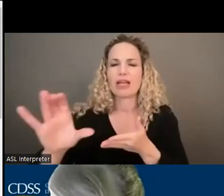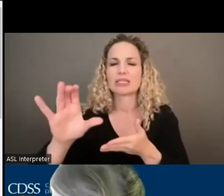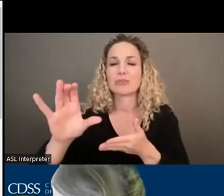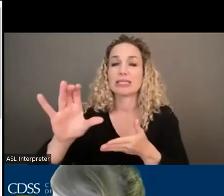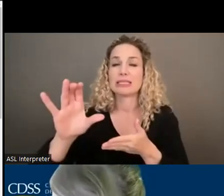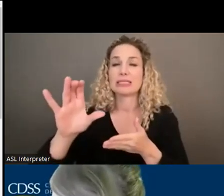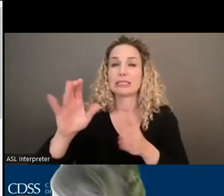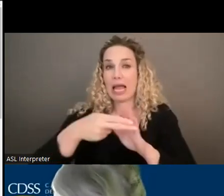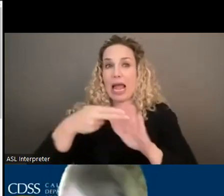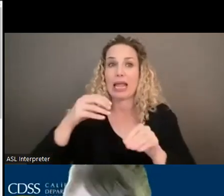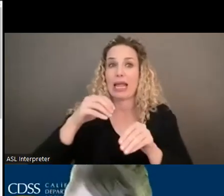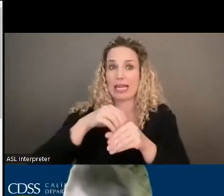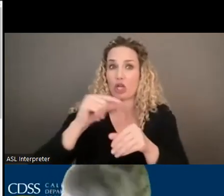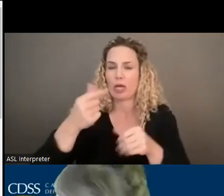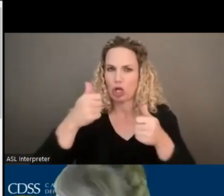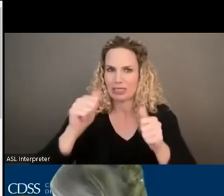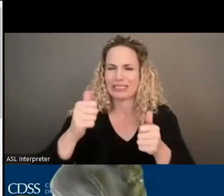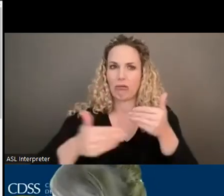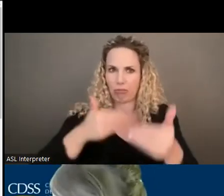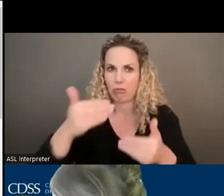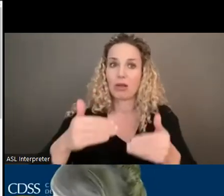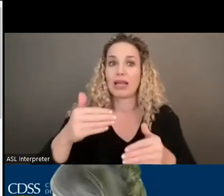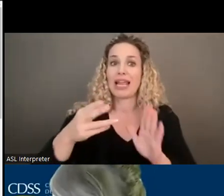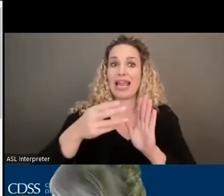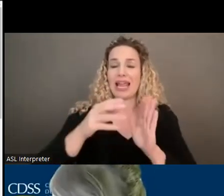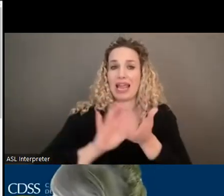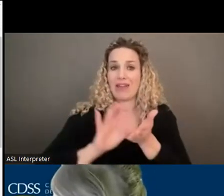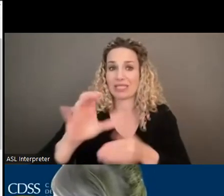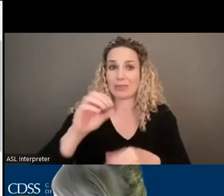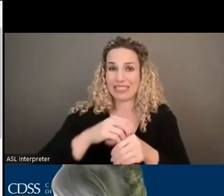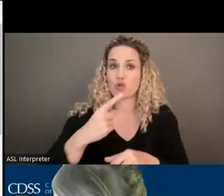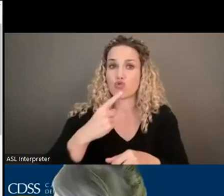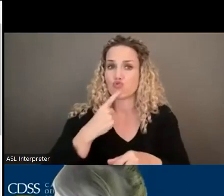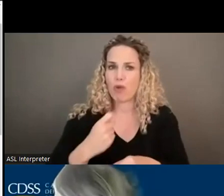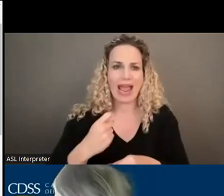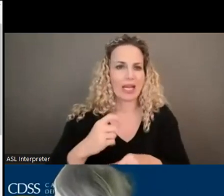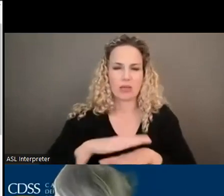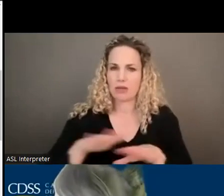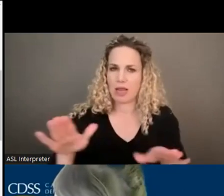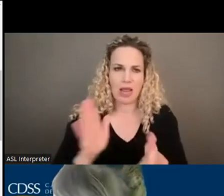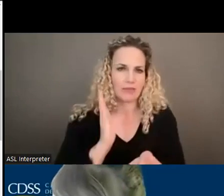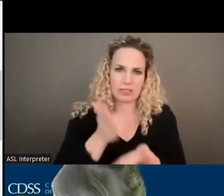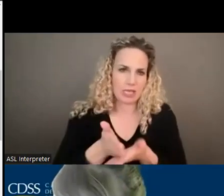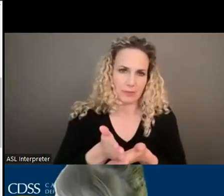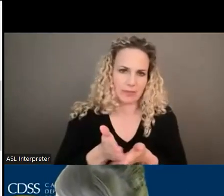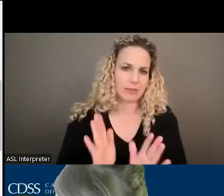are still going out. And the investments that are highlighted in red are no longer going out.